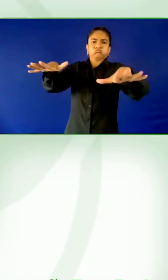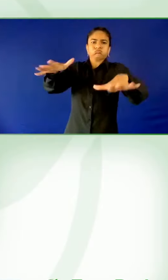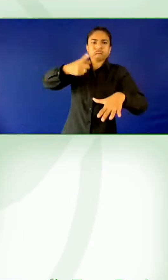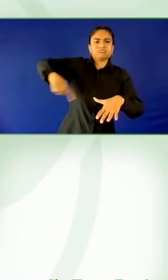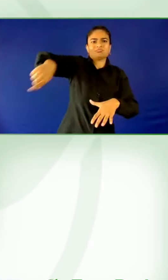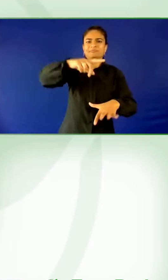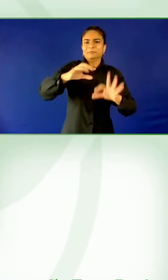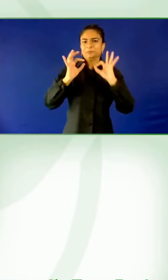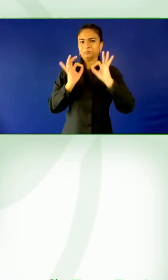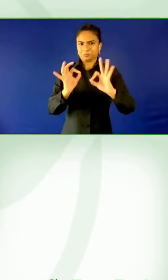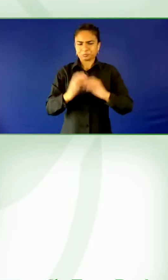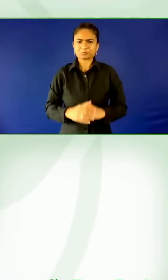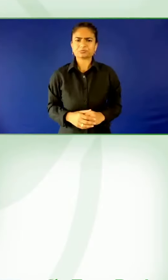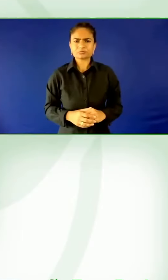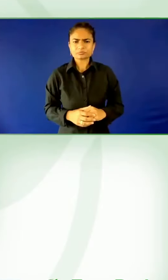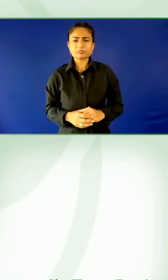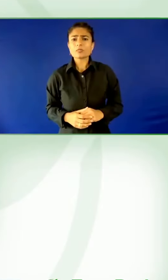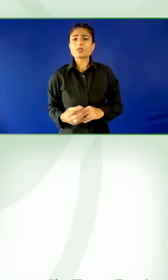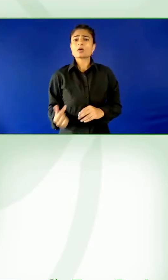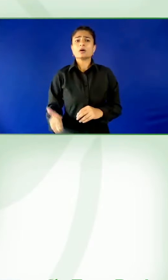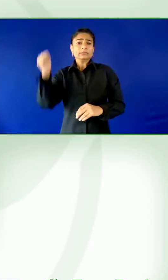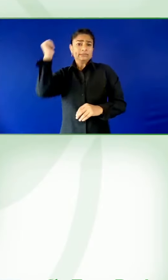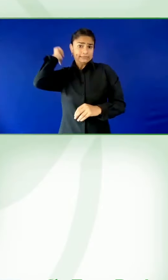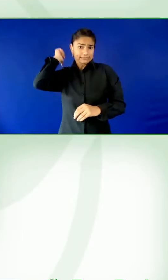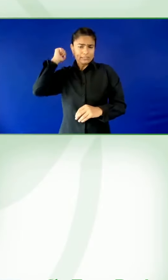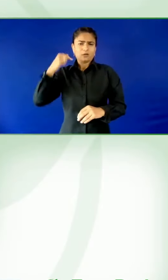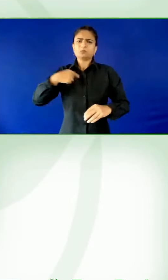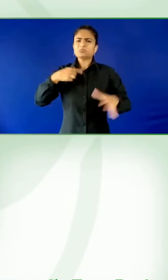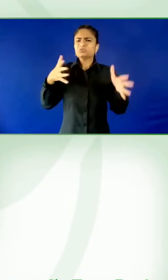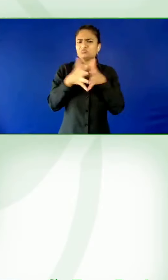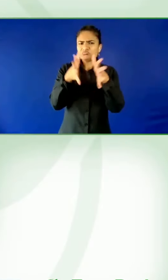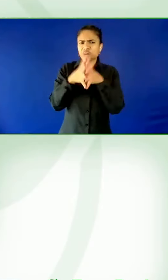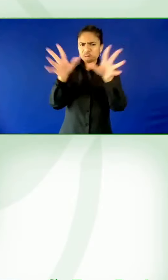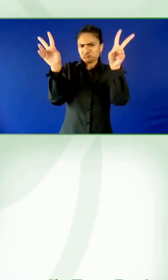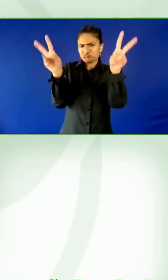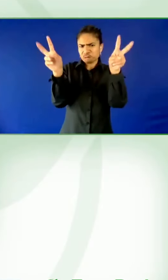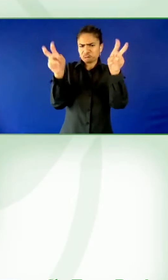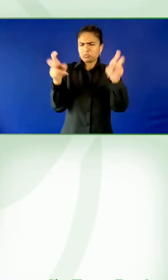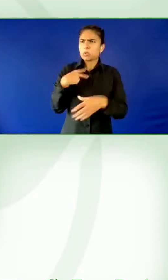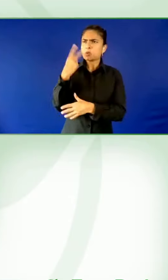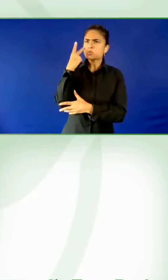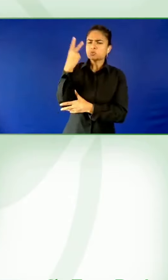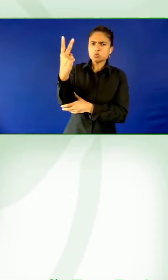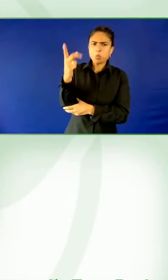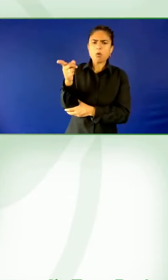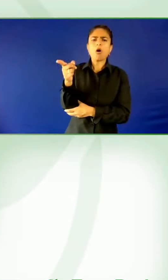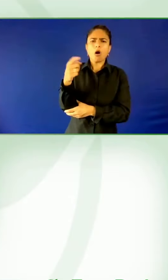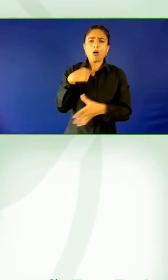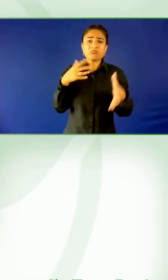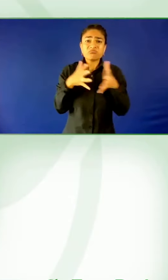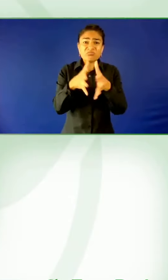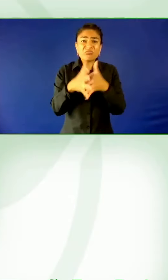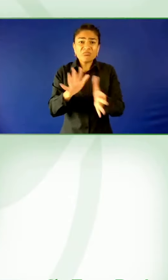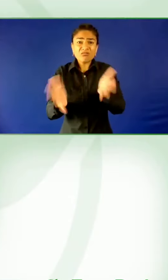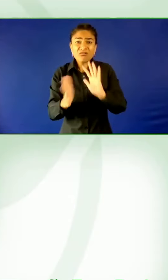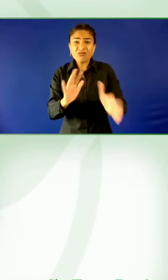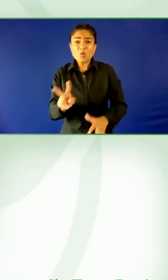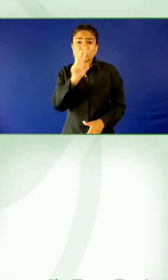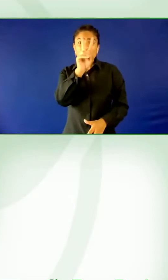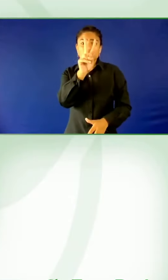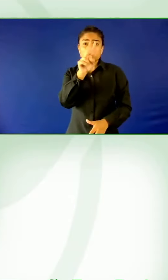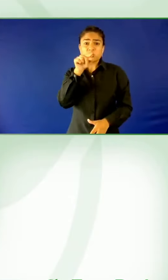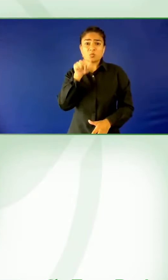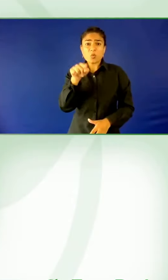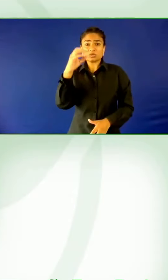people, we can really make the economy of the world grow to the next level